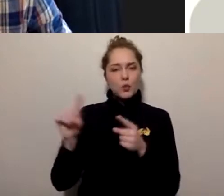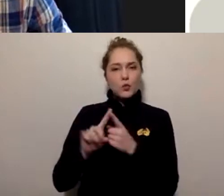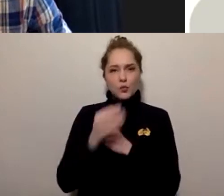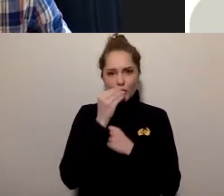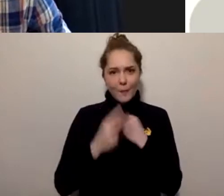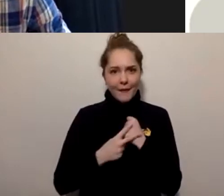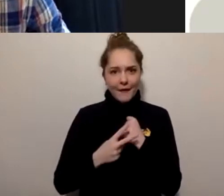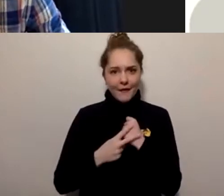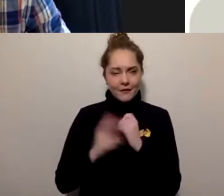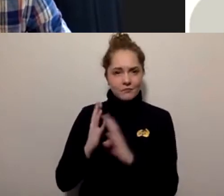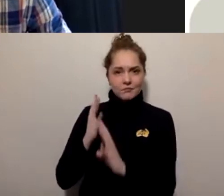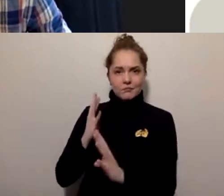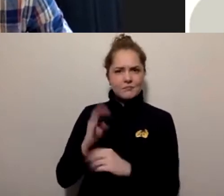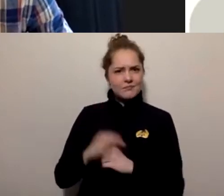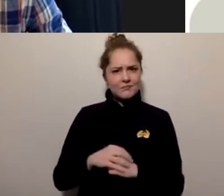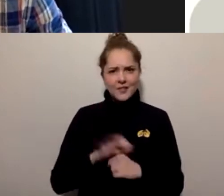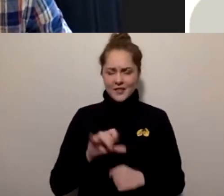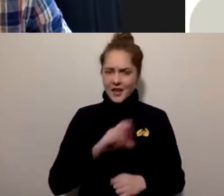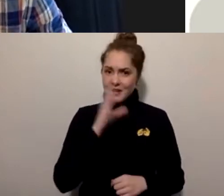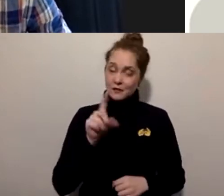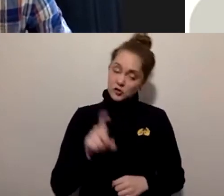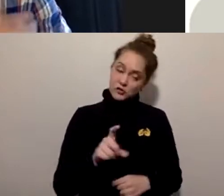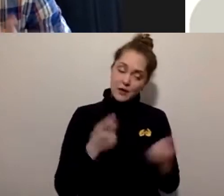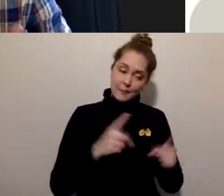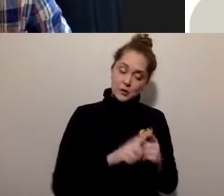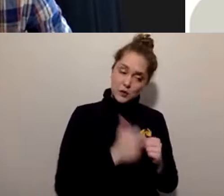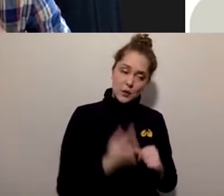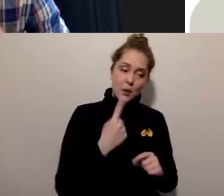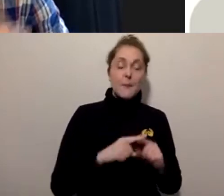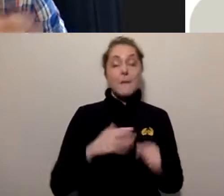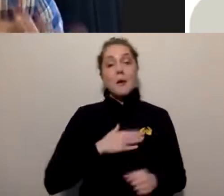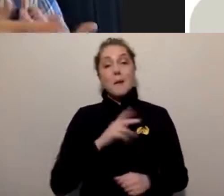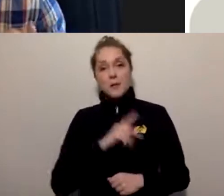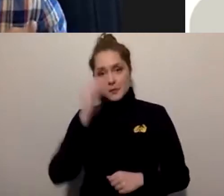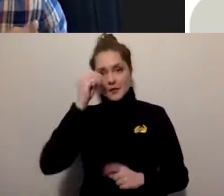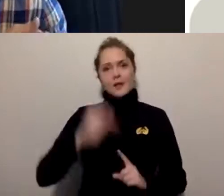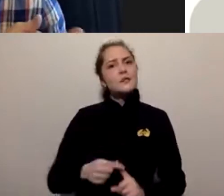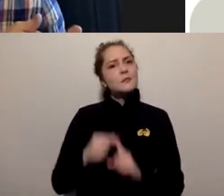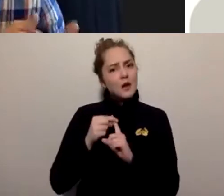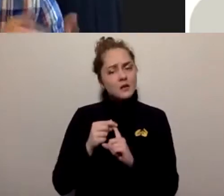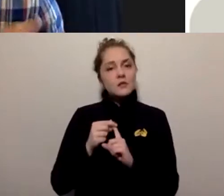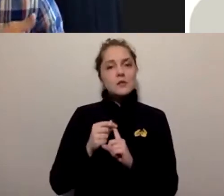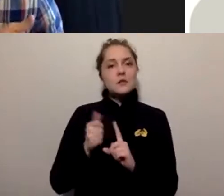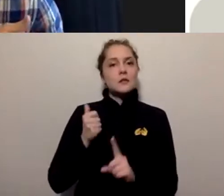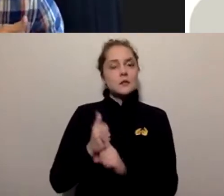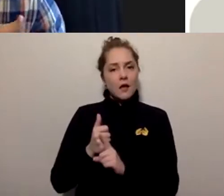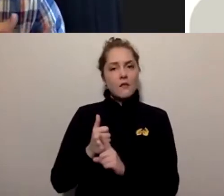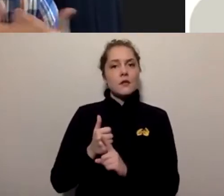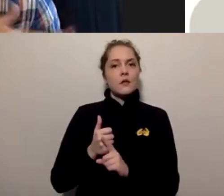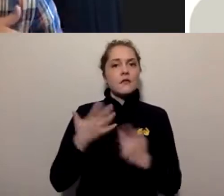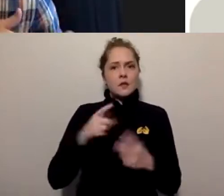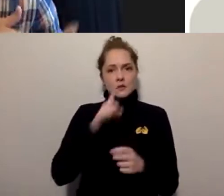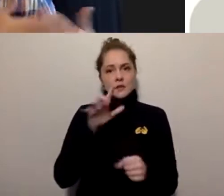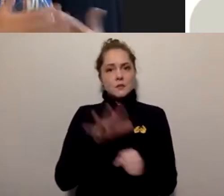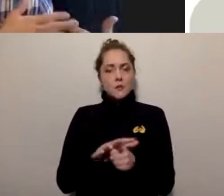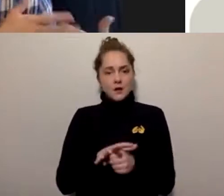think that should never happen really to anyone. But in my personal opinion, especially those who are making that commitment, some